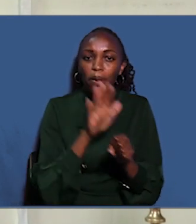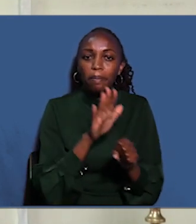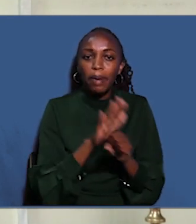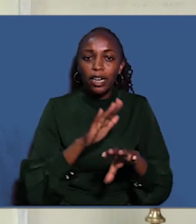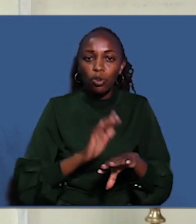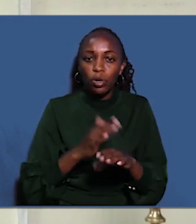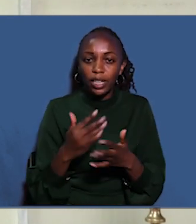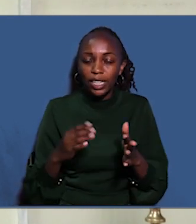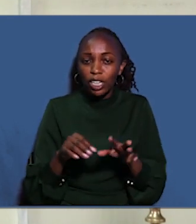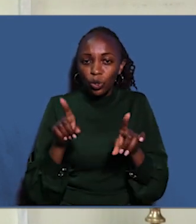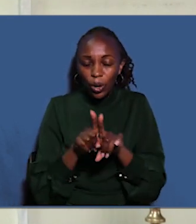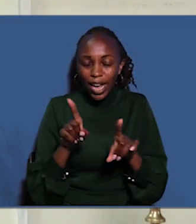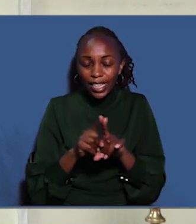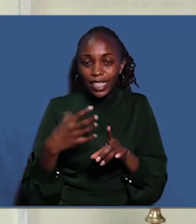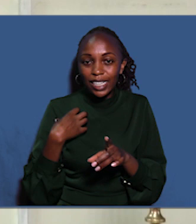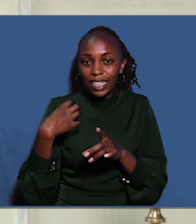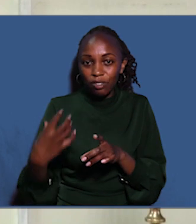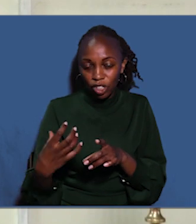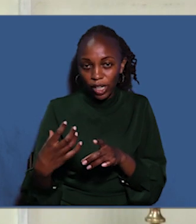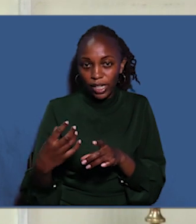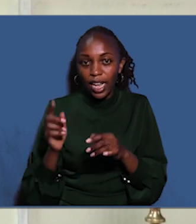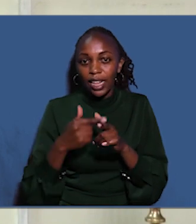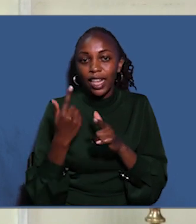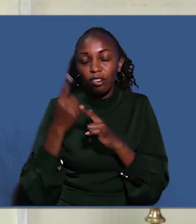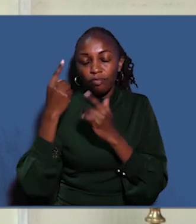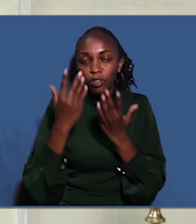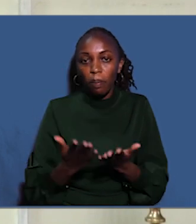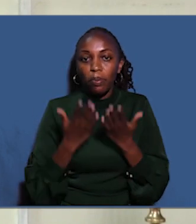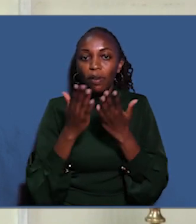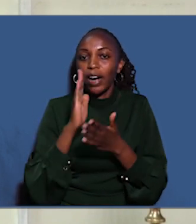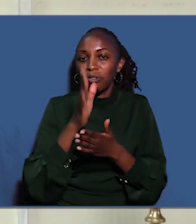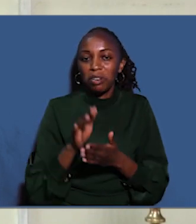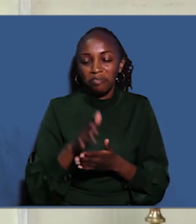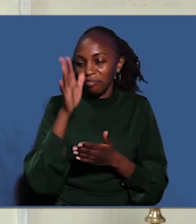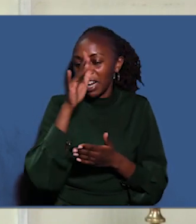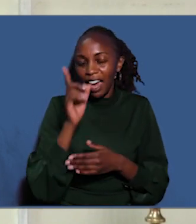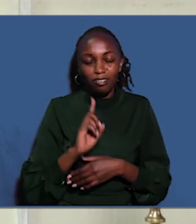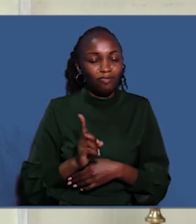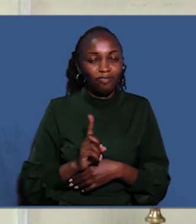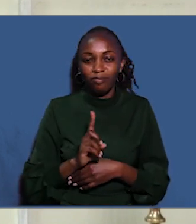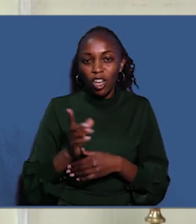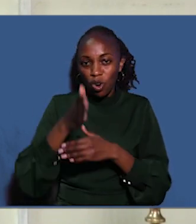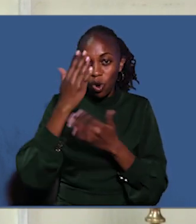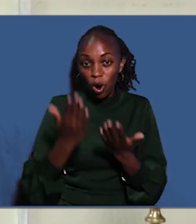things. So according to his riches, he's going to provide. You will not lack. He's going to